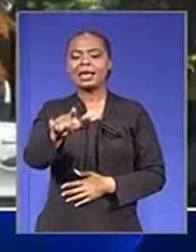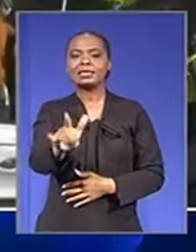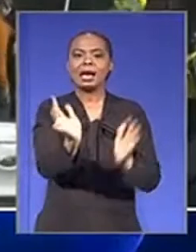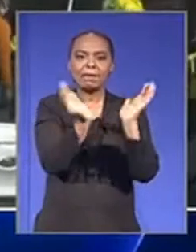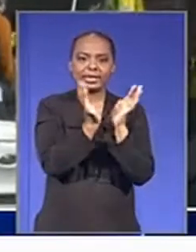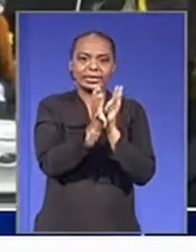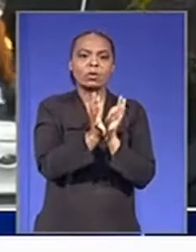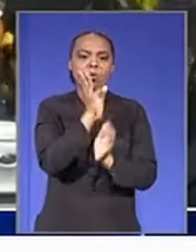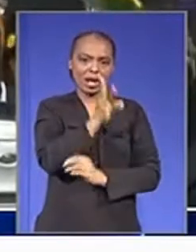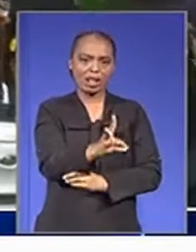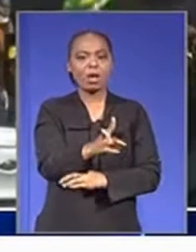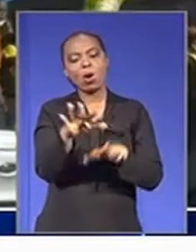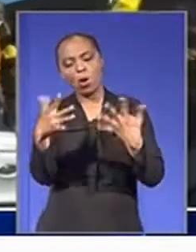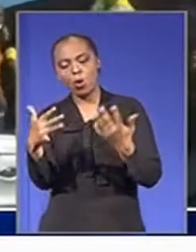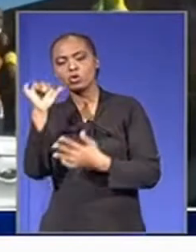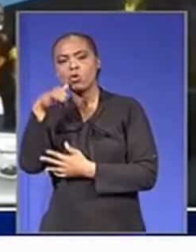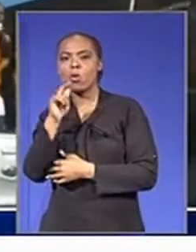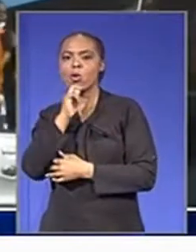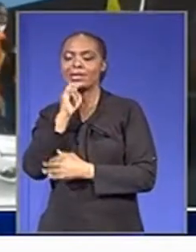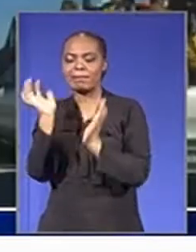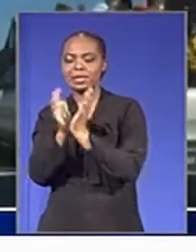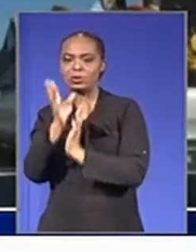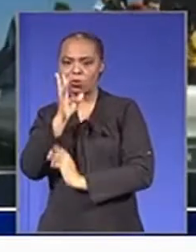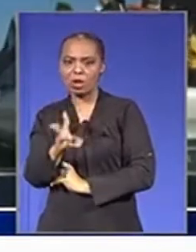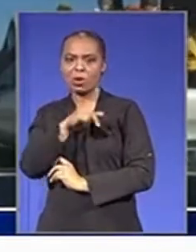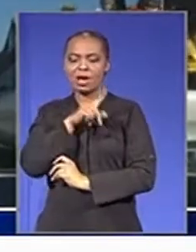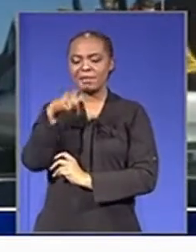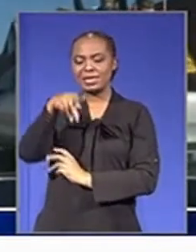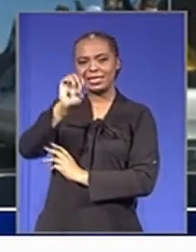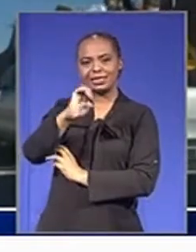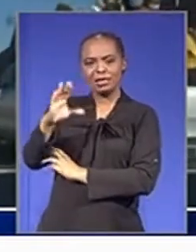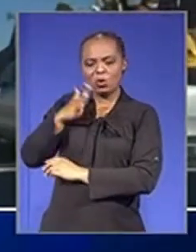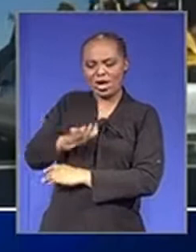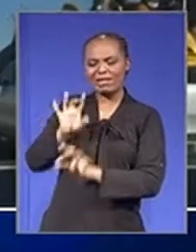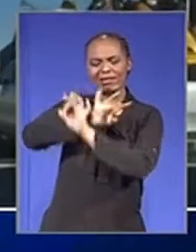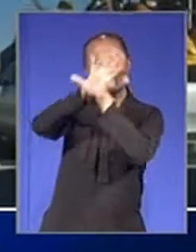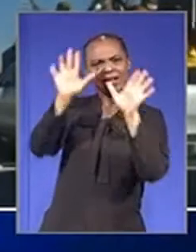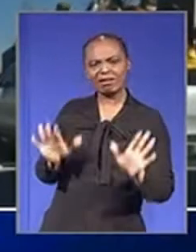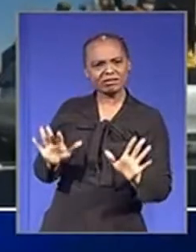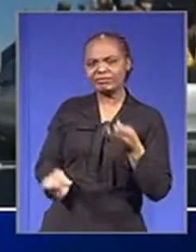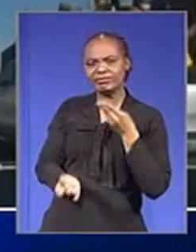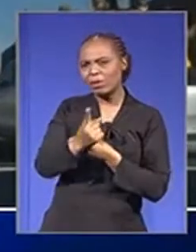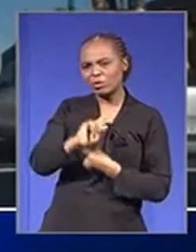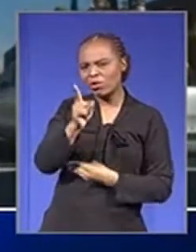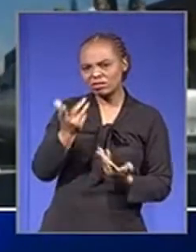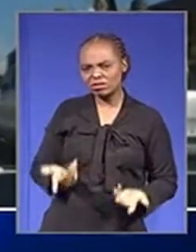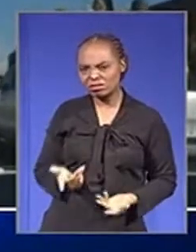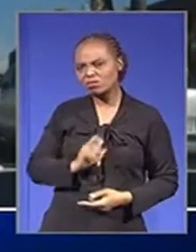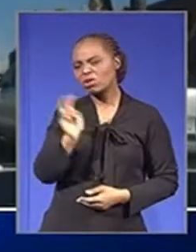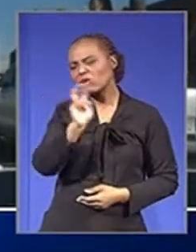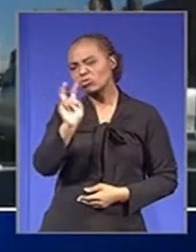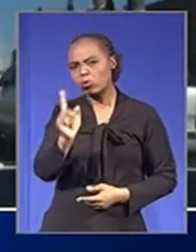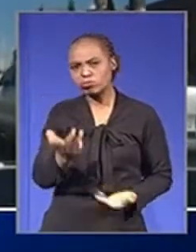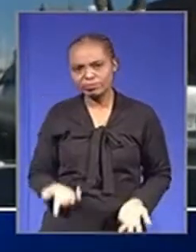tomorrow, to get a briefing as a PEC. And from there, we'll be able to give a communication directly to our